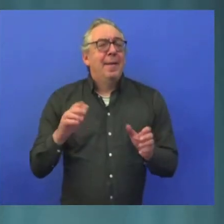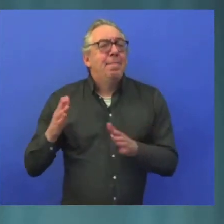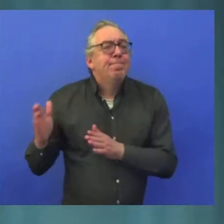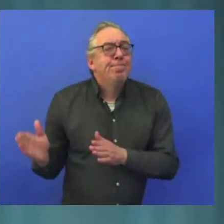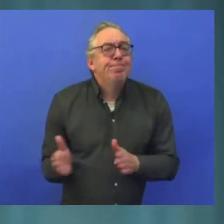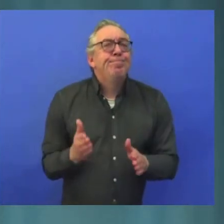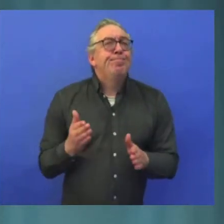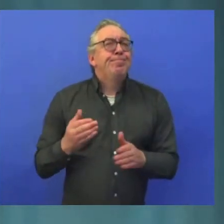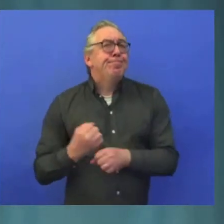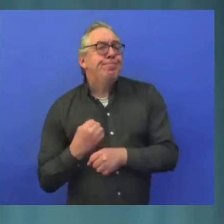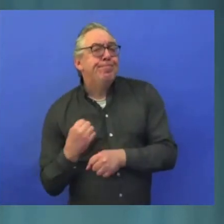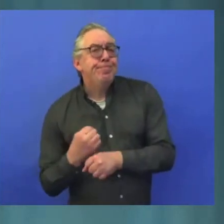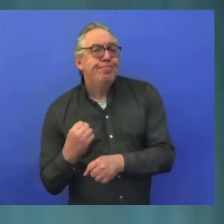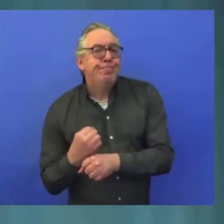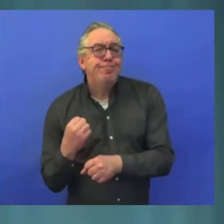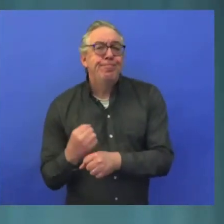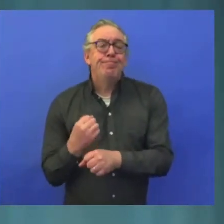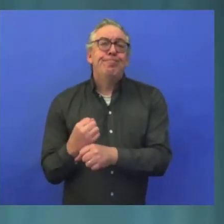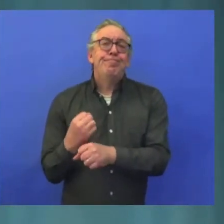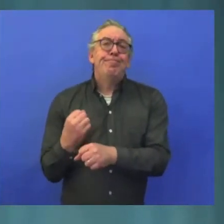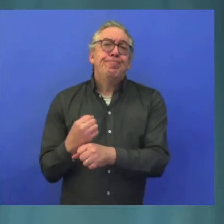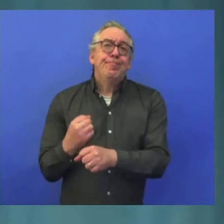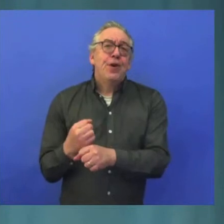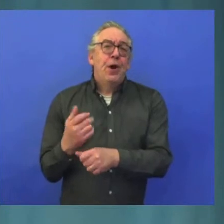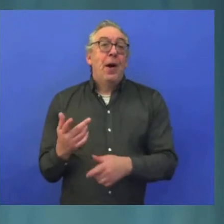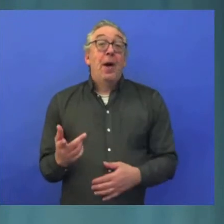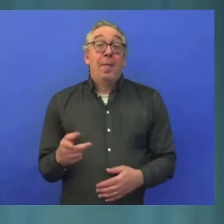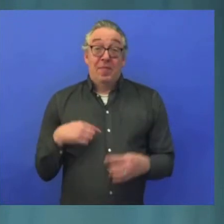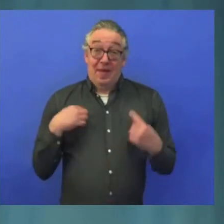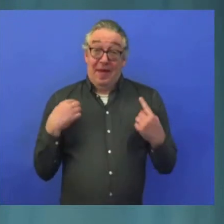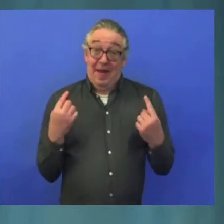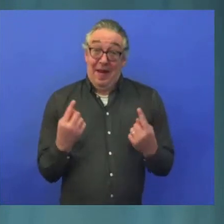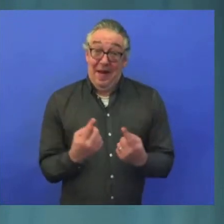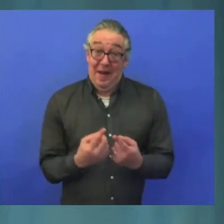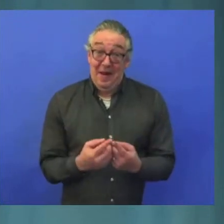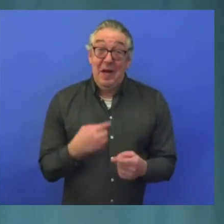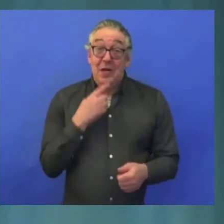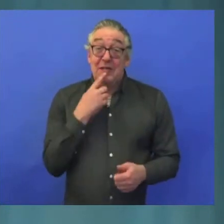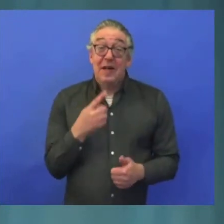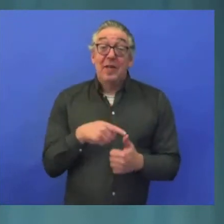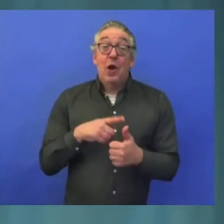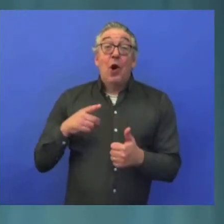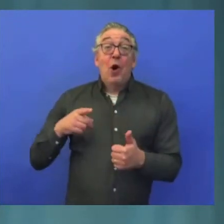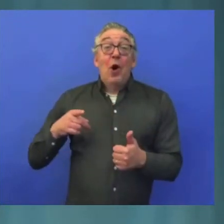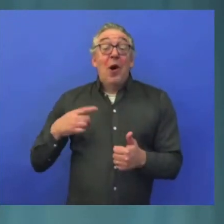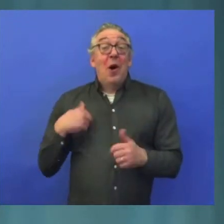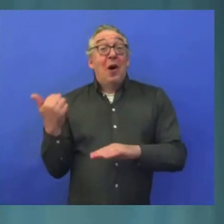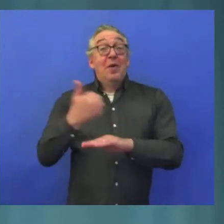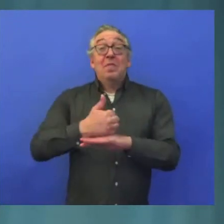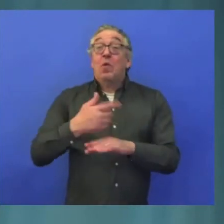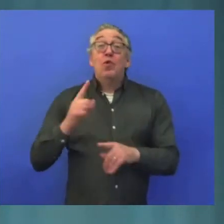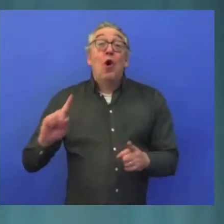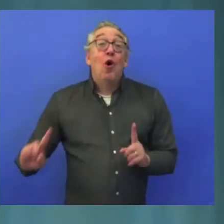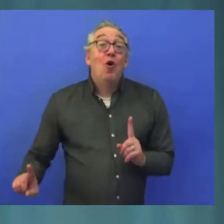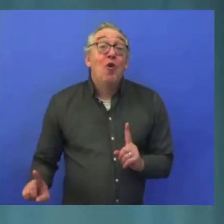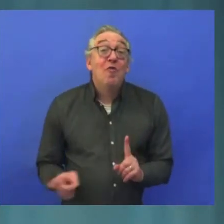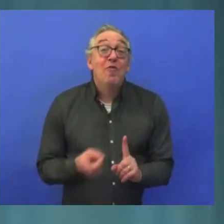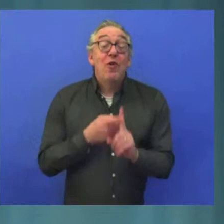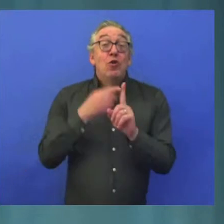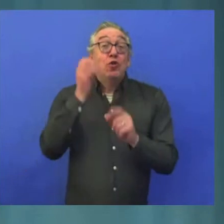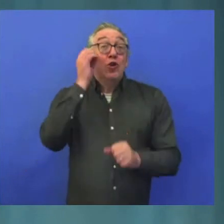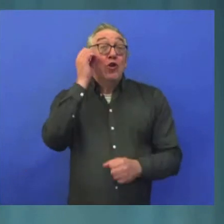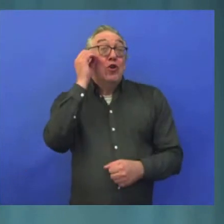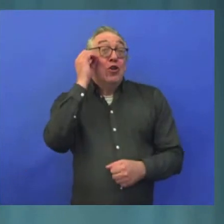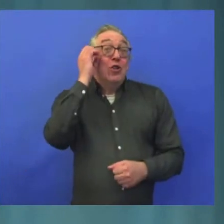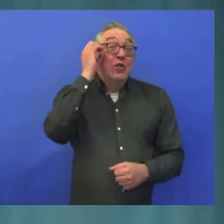startup, tell them that we developed the world's first smart shoe for detecting obstacles for visually impaired and blind